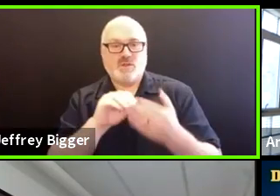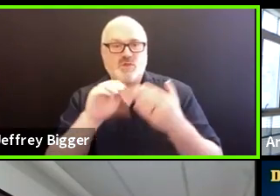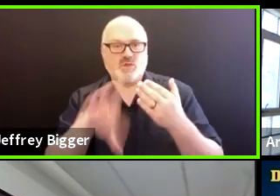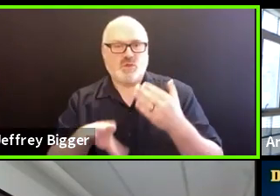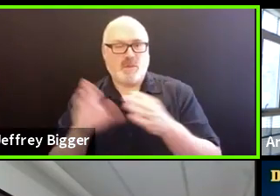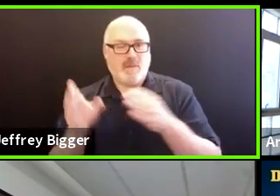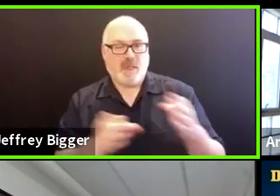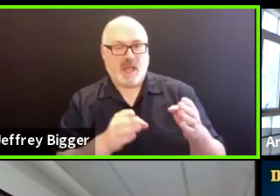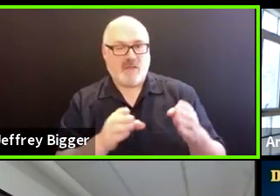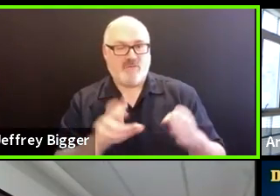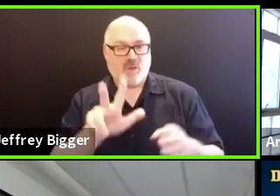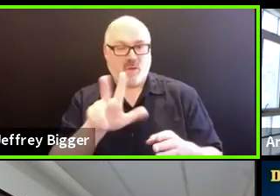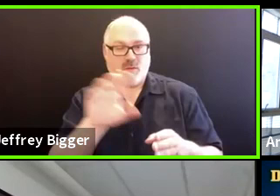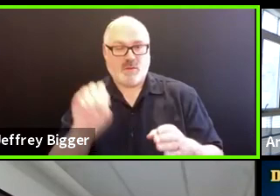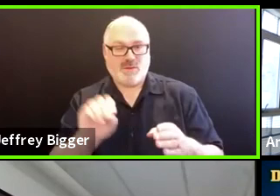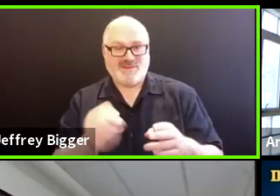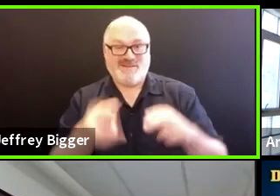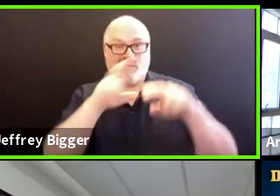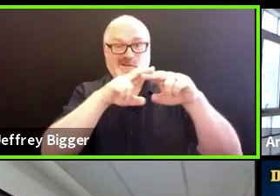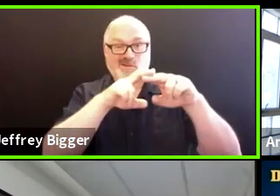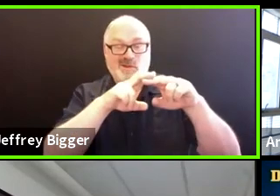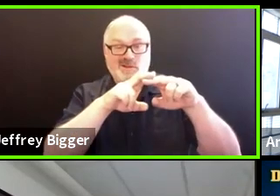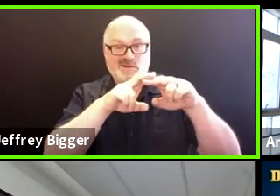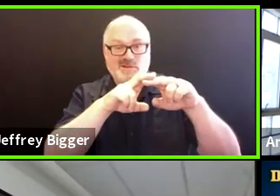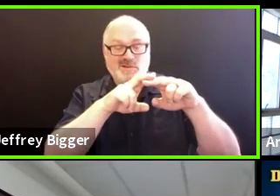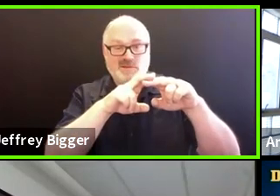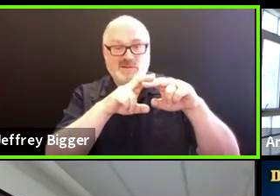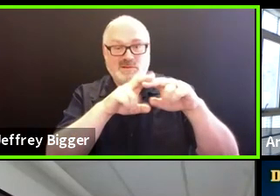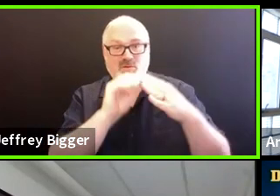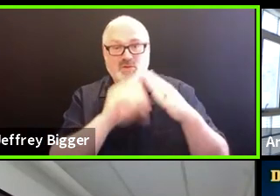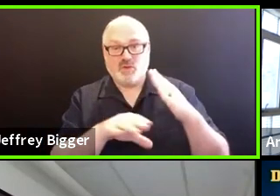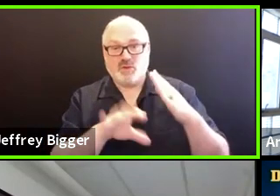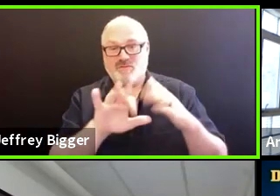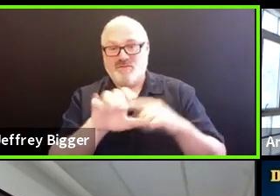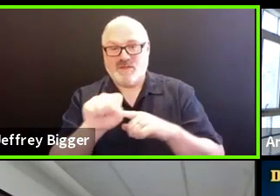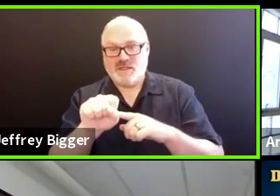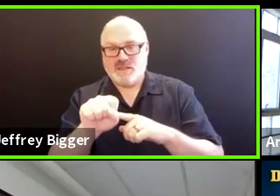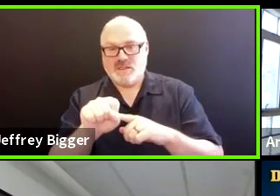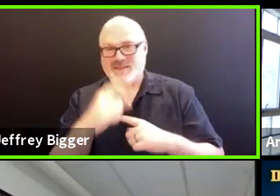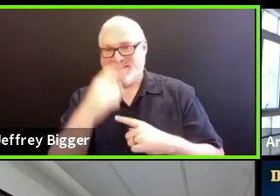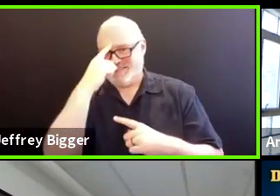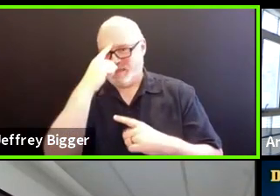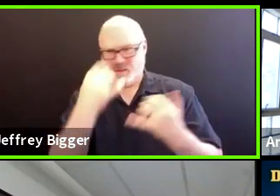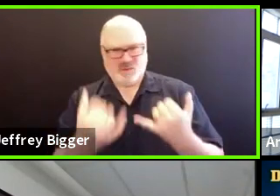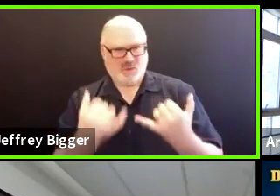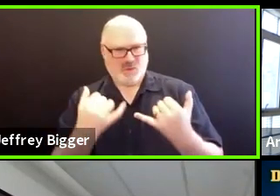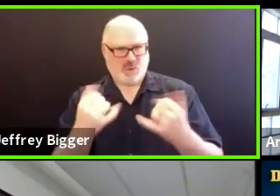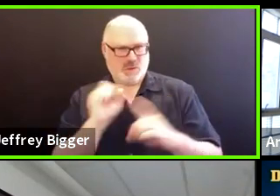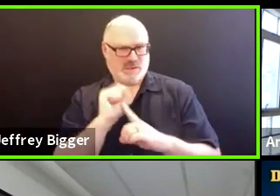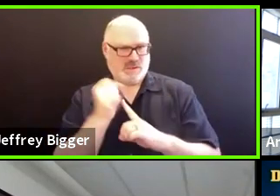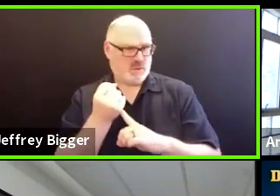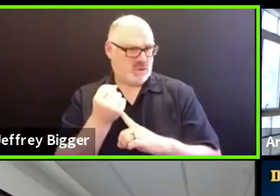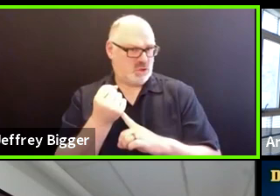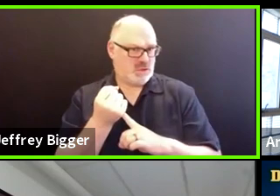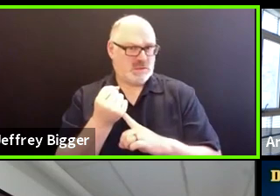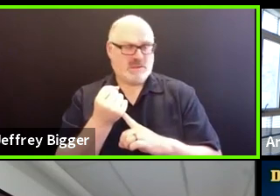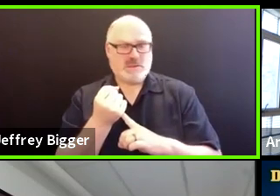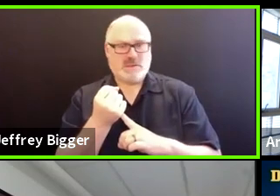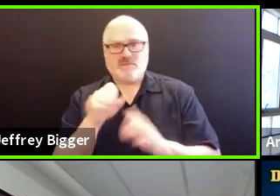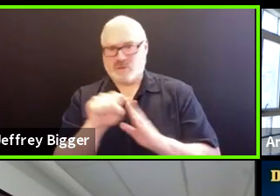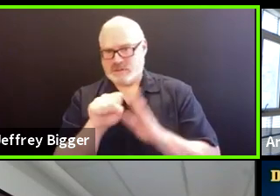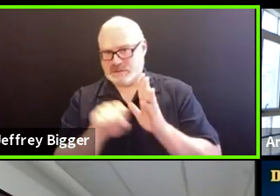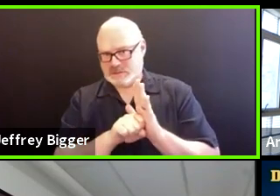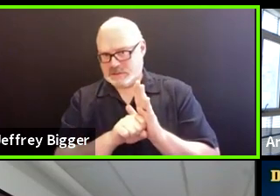3% increase in resident tuition and fees, but considering the current circumstances in Colorado and